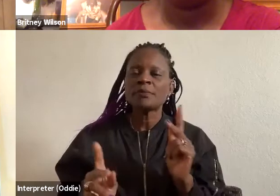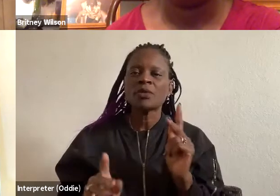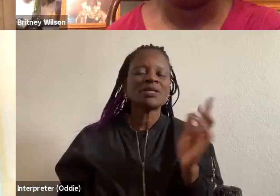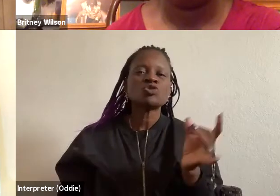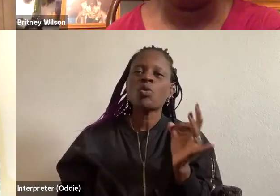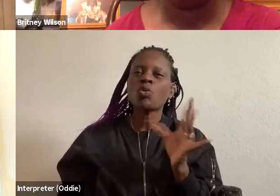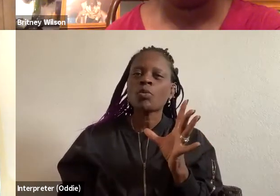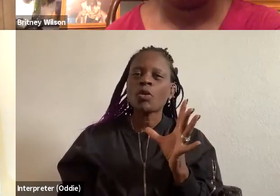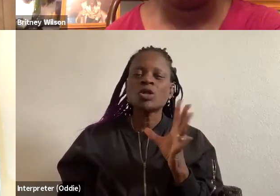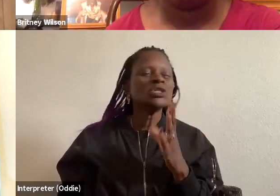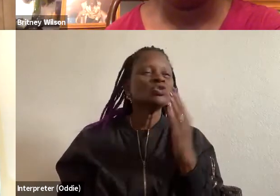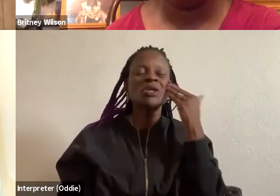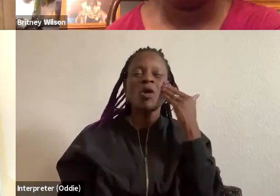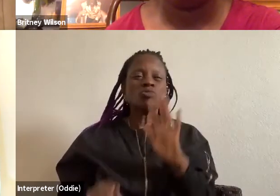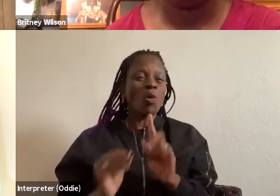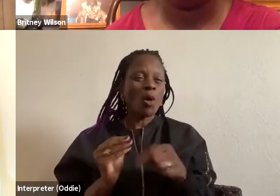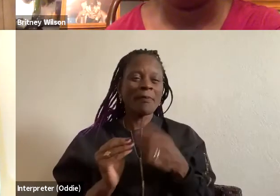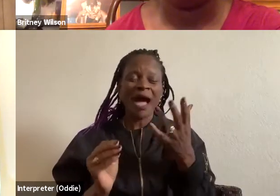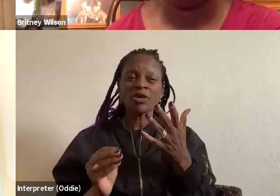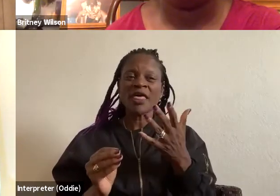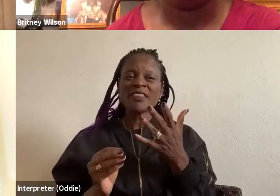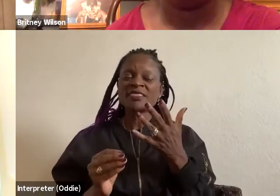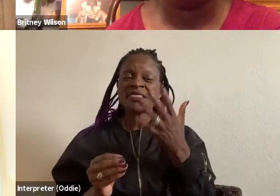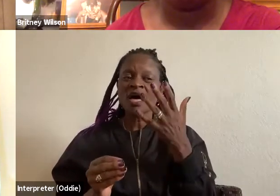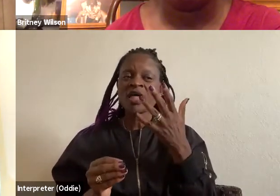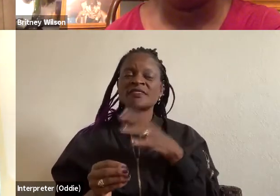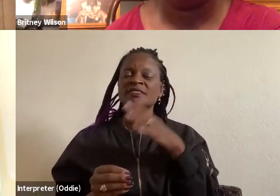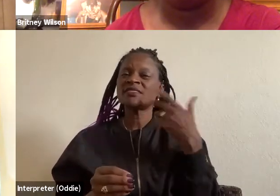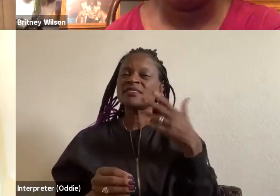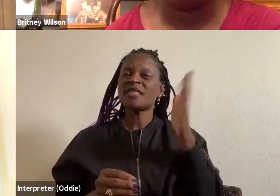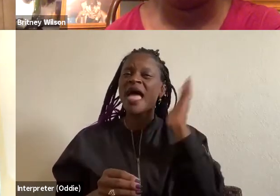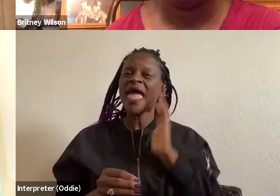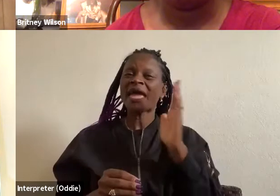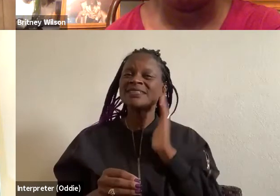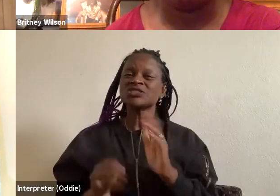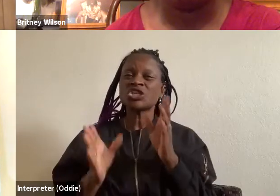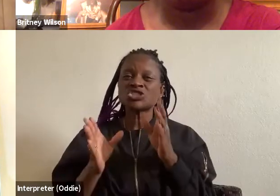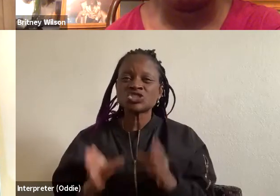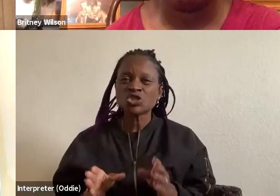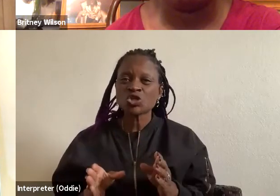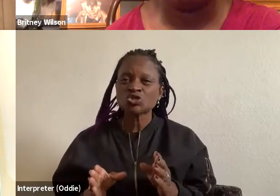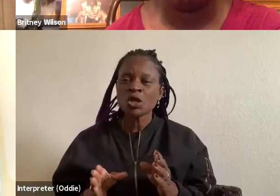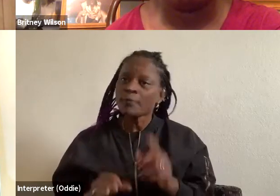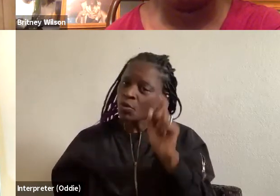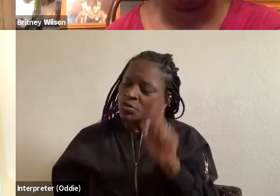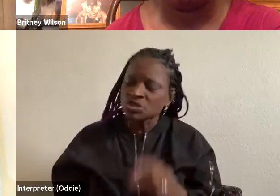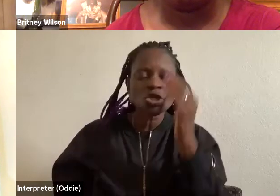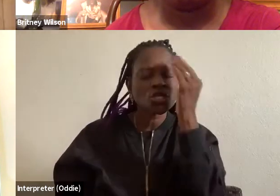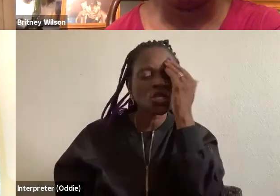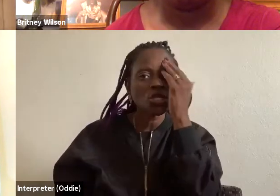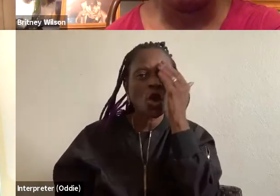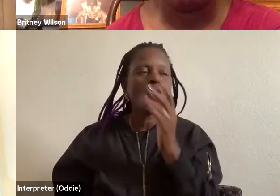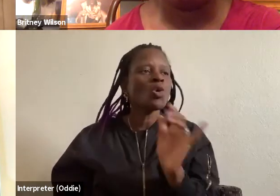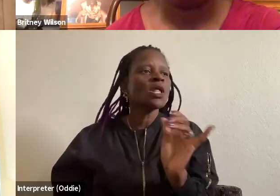about the ancestors until we do this work should not be the case. We should know about the disabilities of ancestors like Fannie